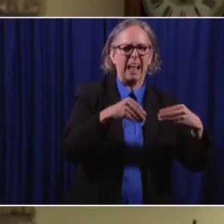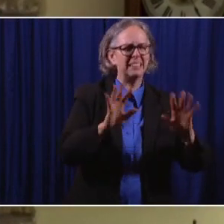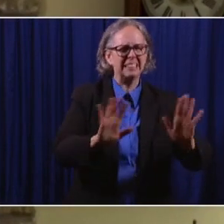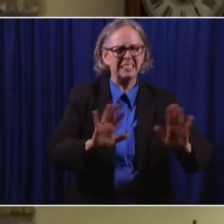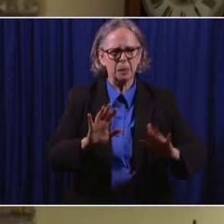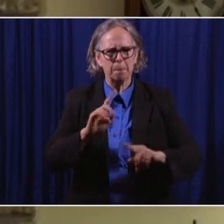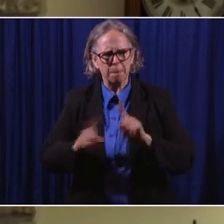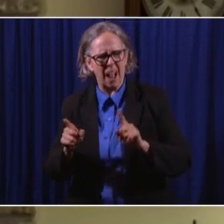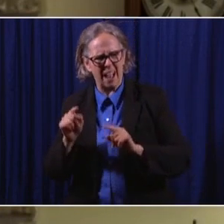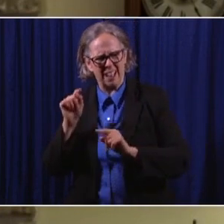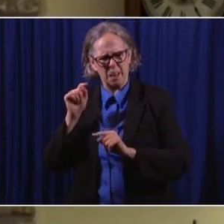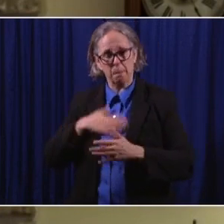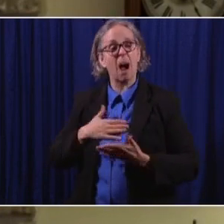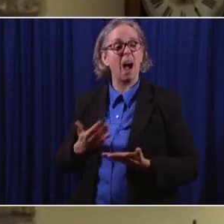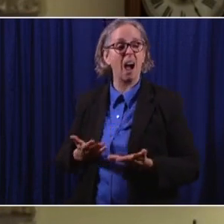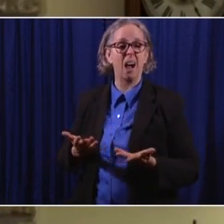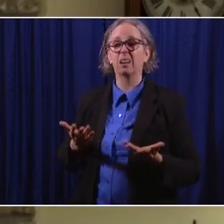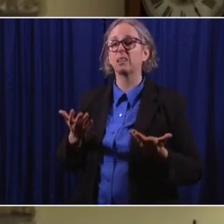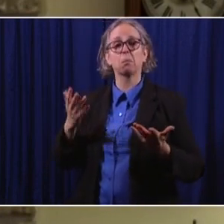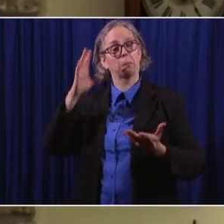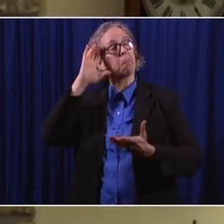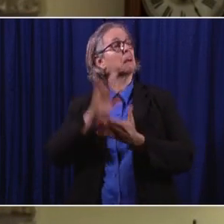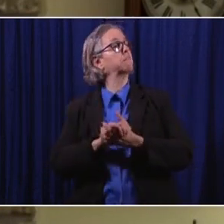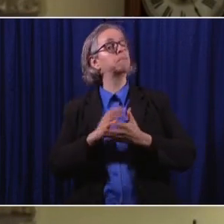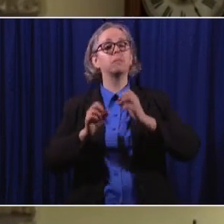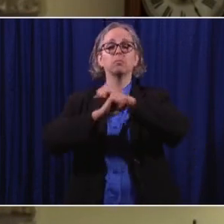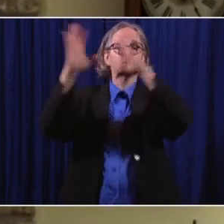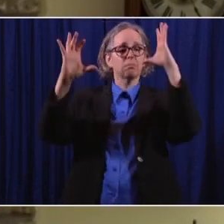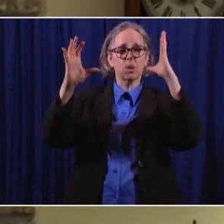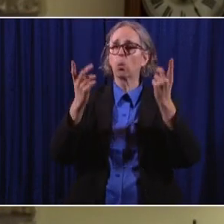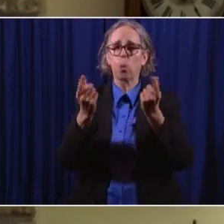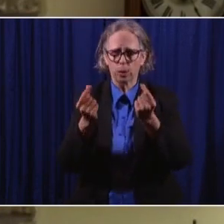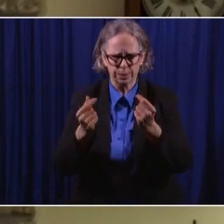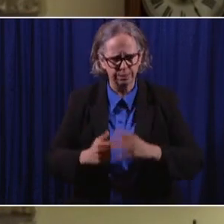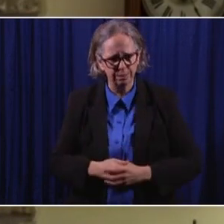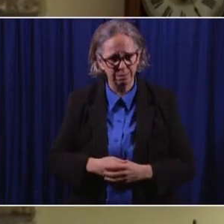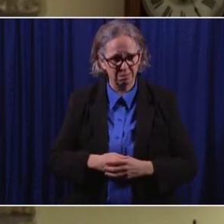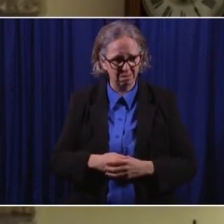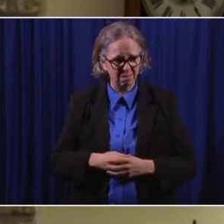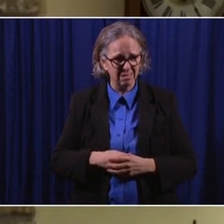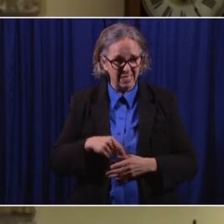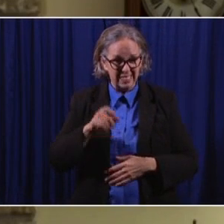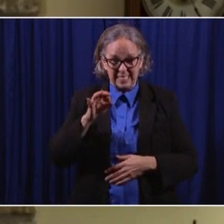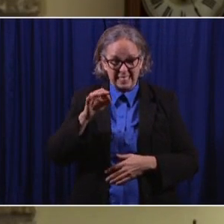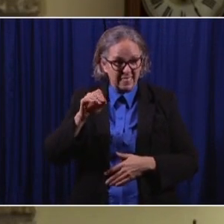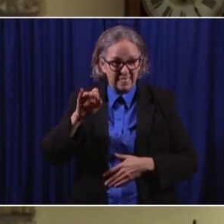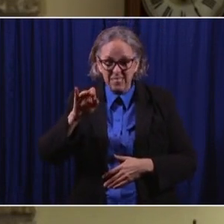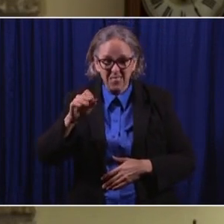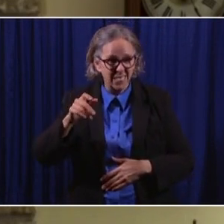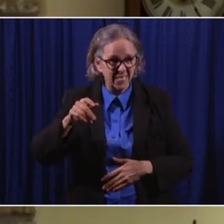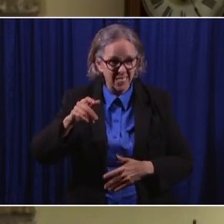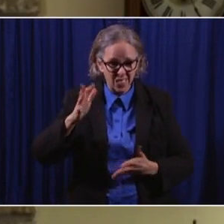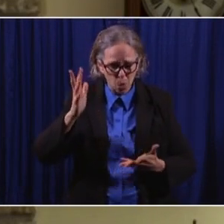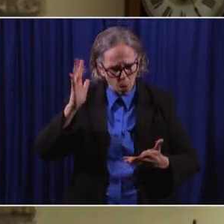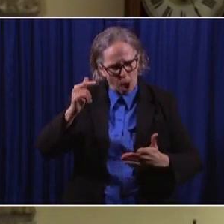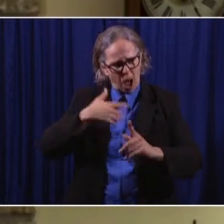there's a compelling reason why we need uniformity throughout the state of Ohio, that we should stay away